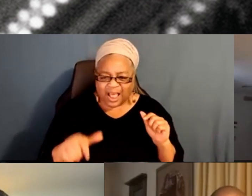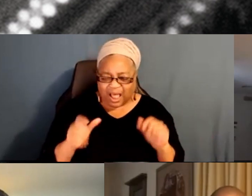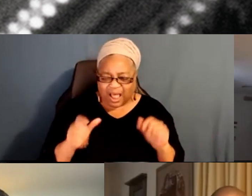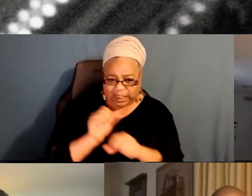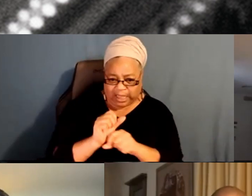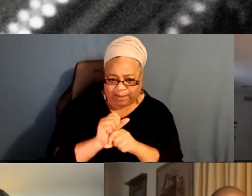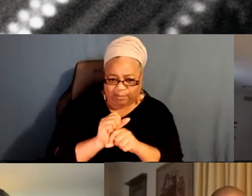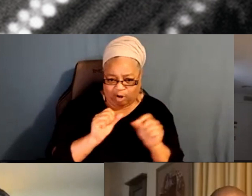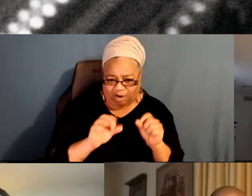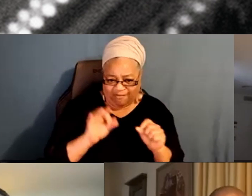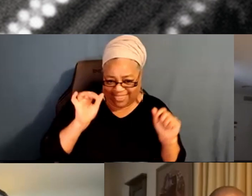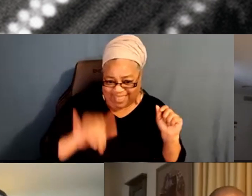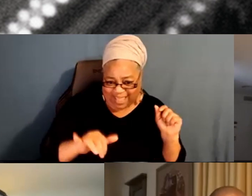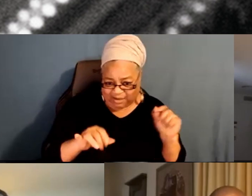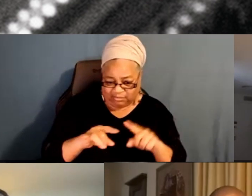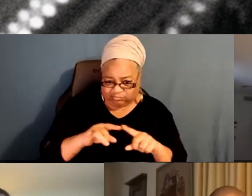of